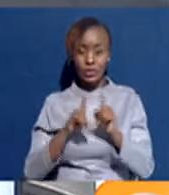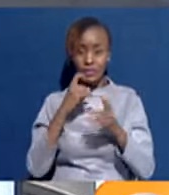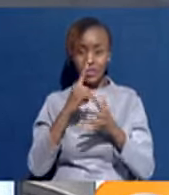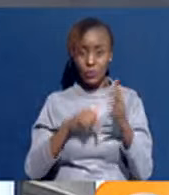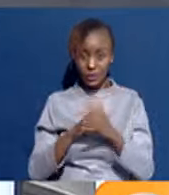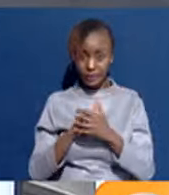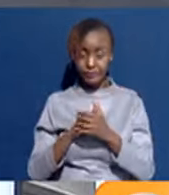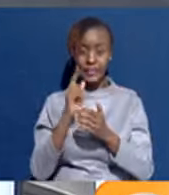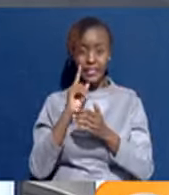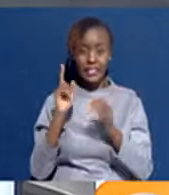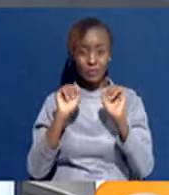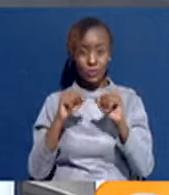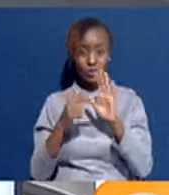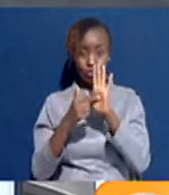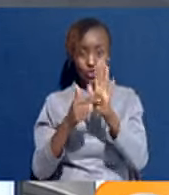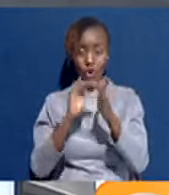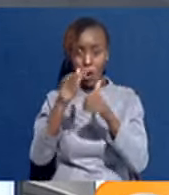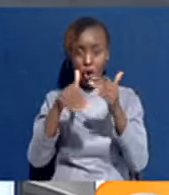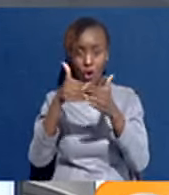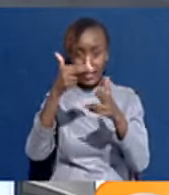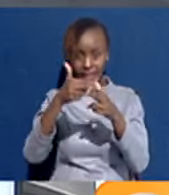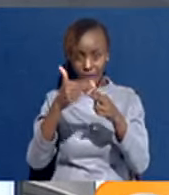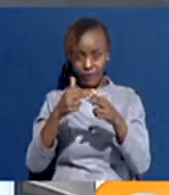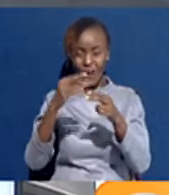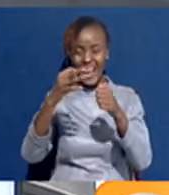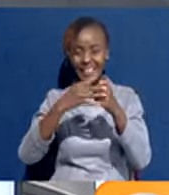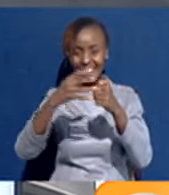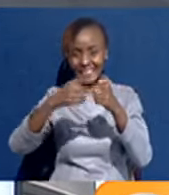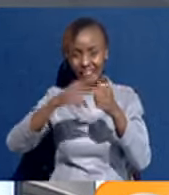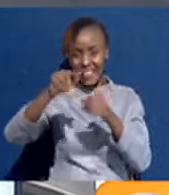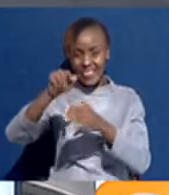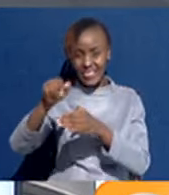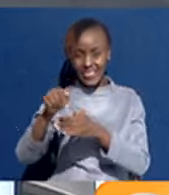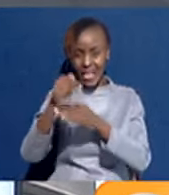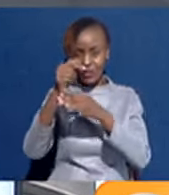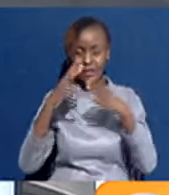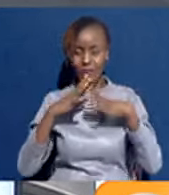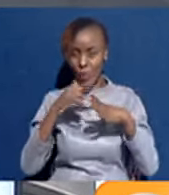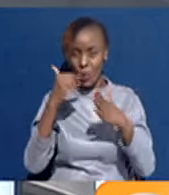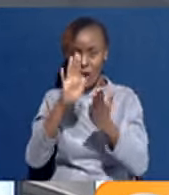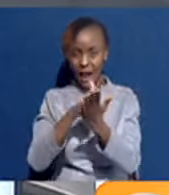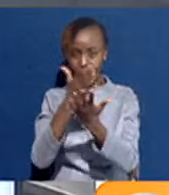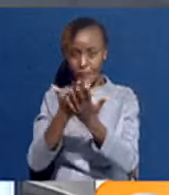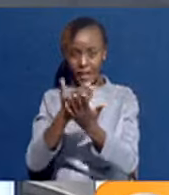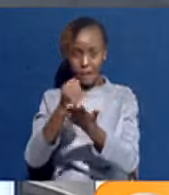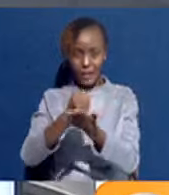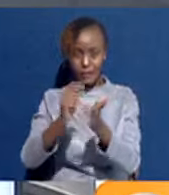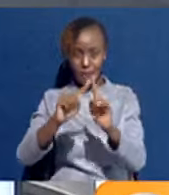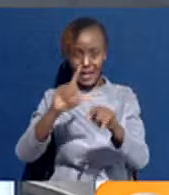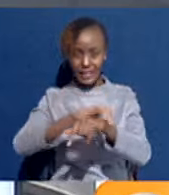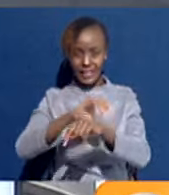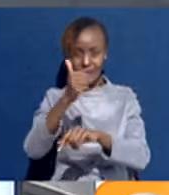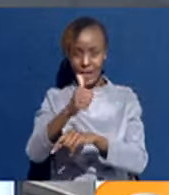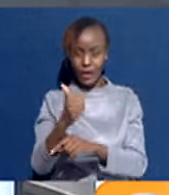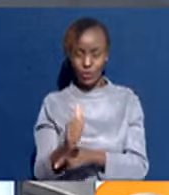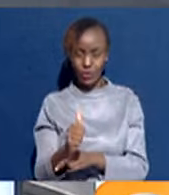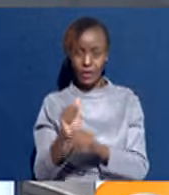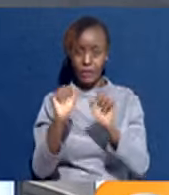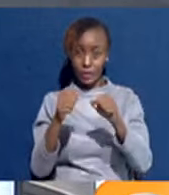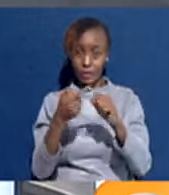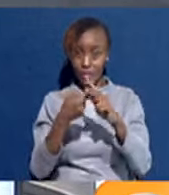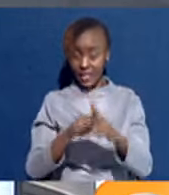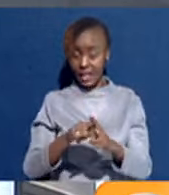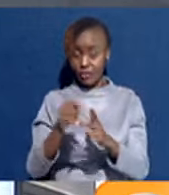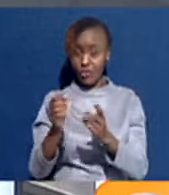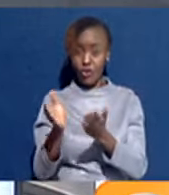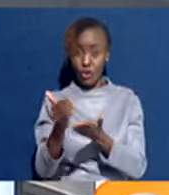publish the list of 87,000 applicants who've been waiting for their passports to start collecting them from the 25th of